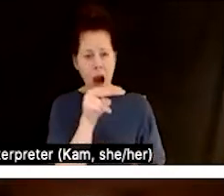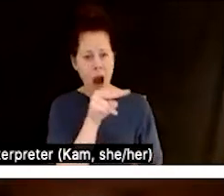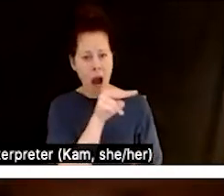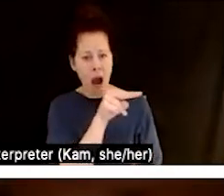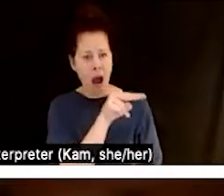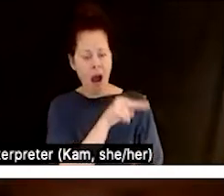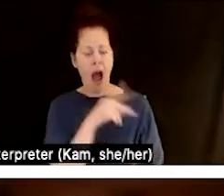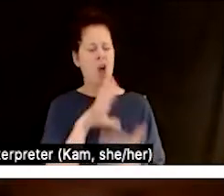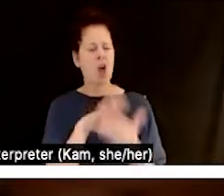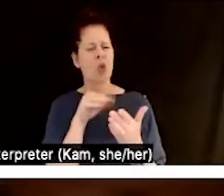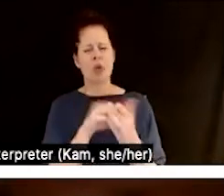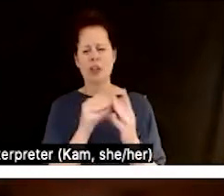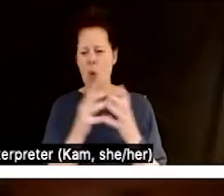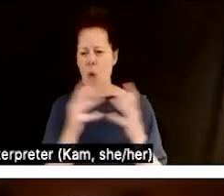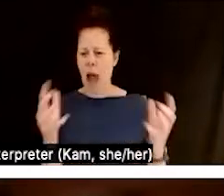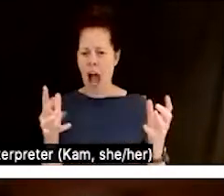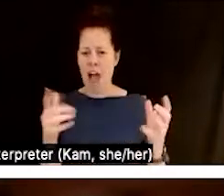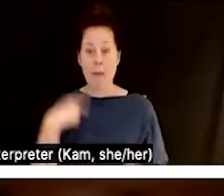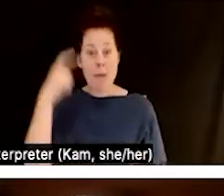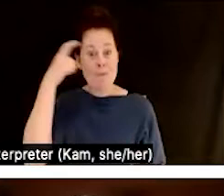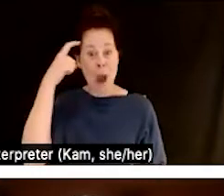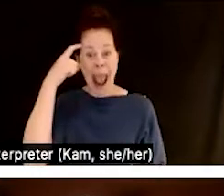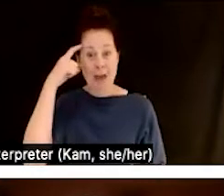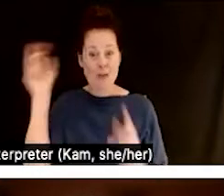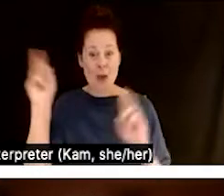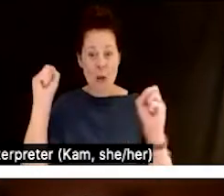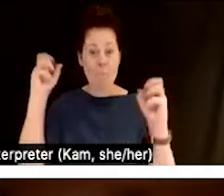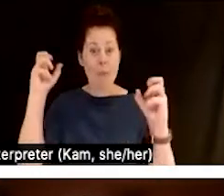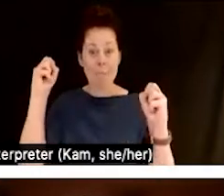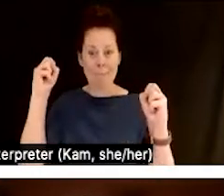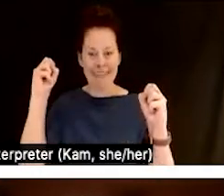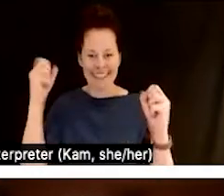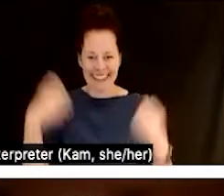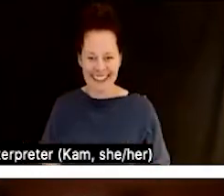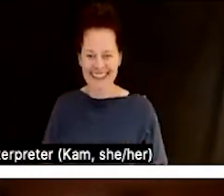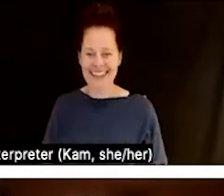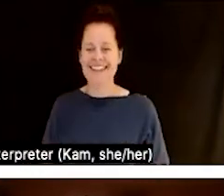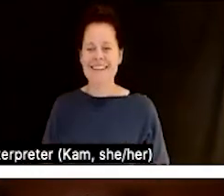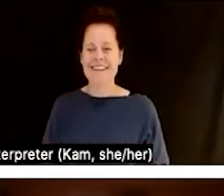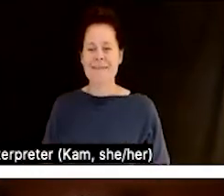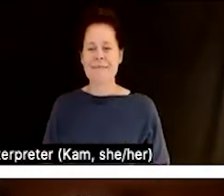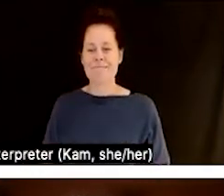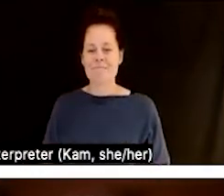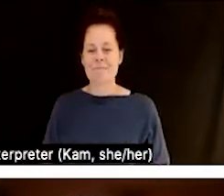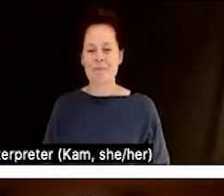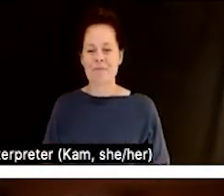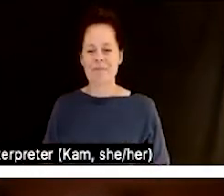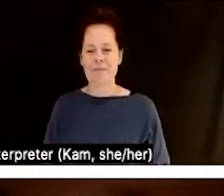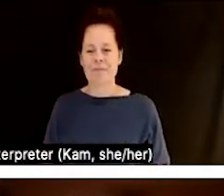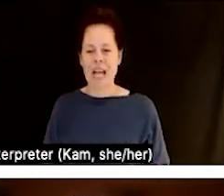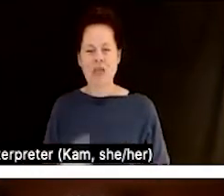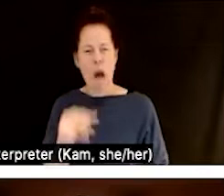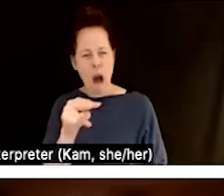much. I felt like my brain was just gonna pop out. And it was just really reaffirming